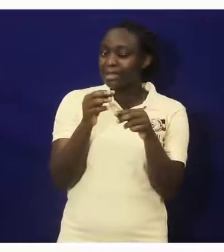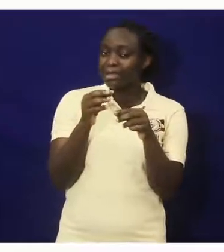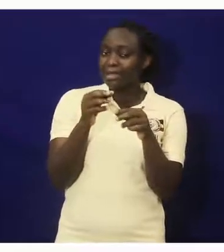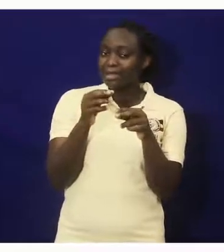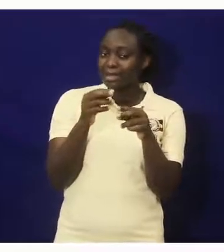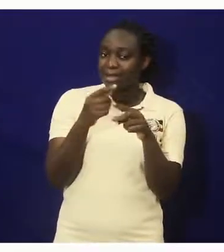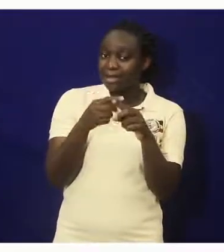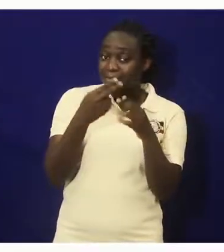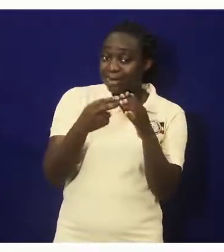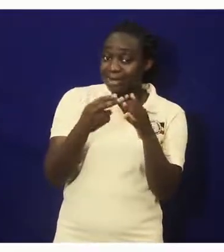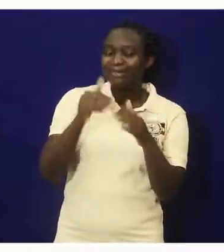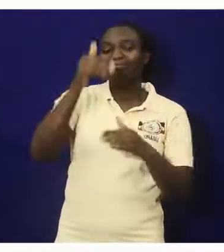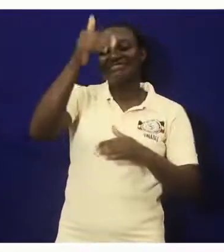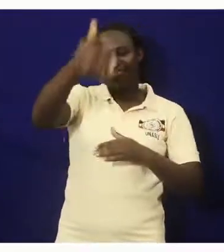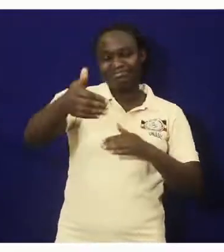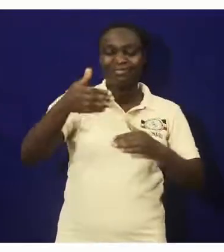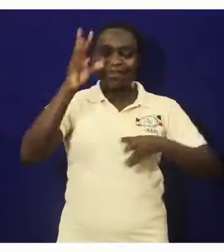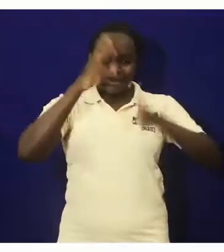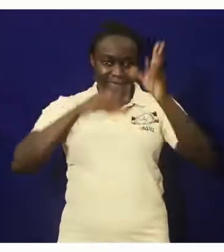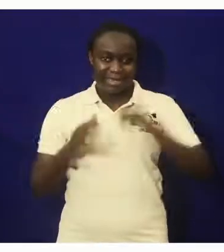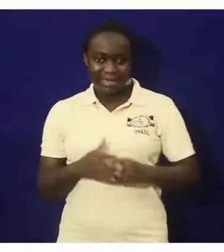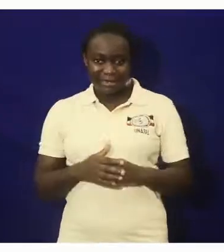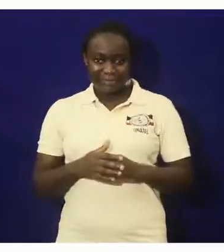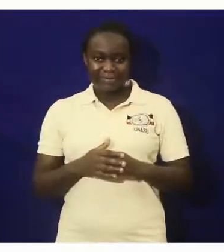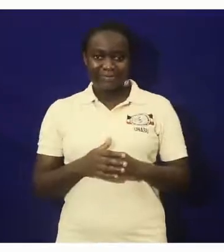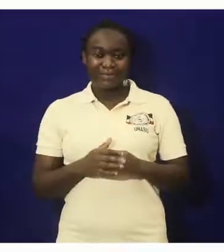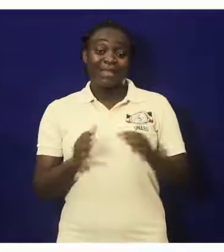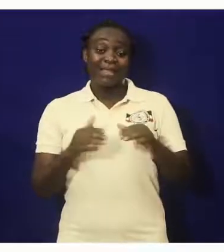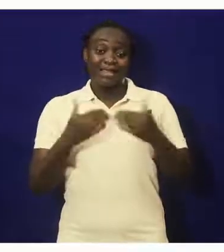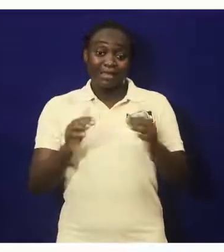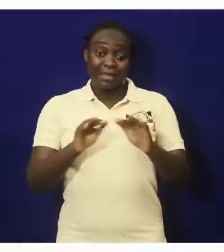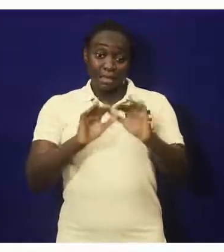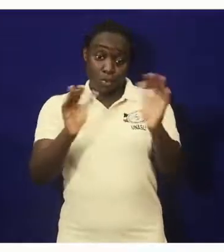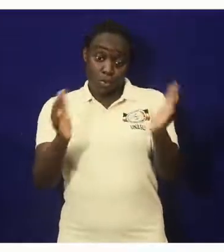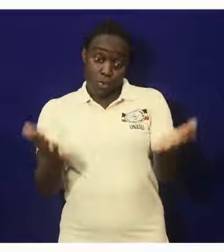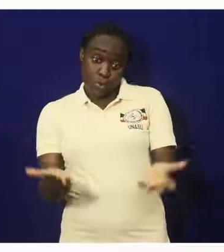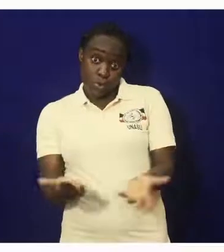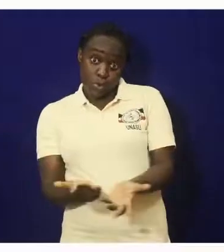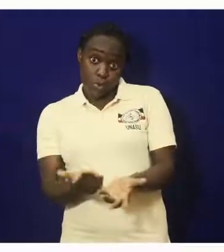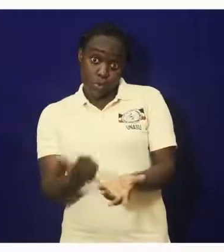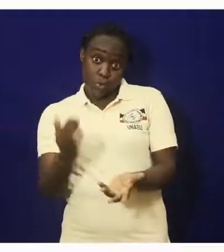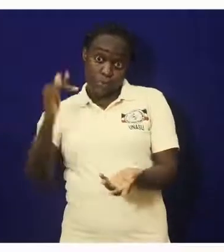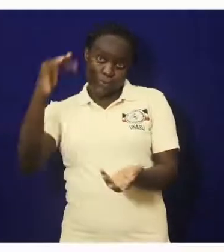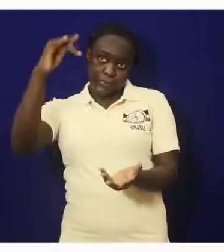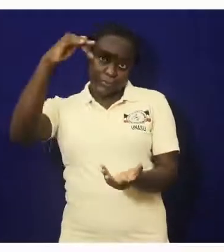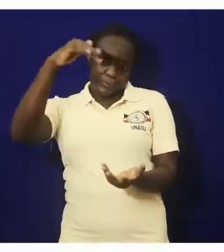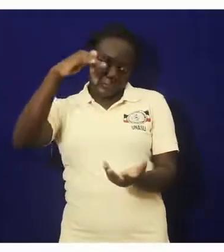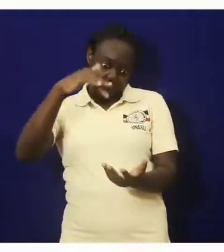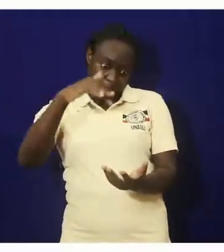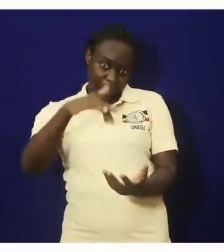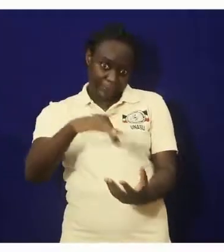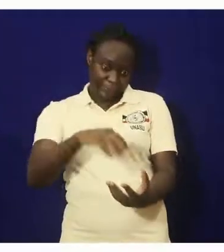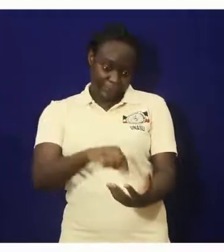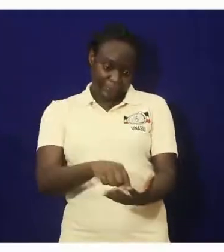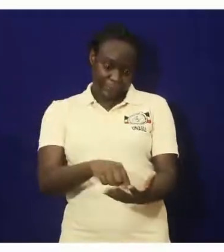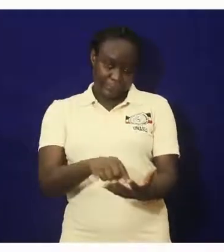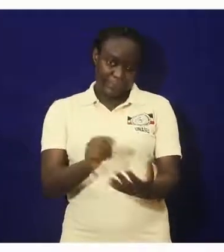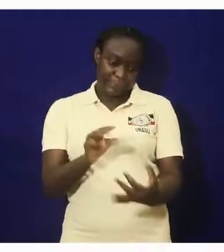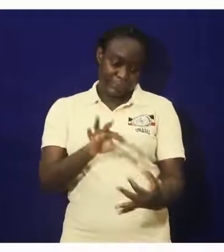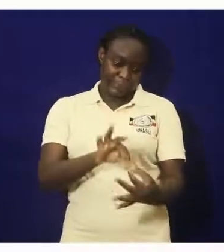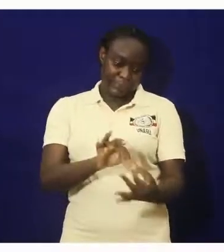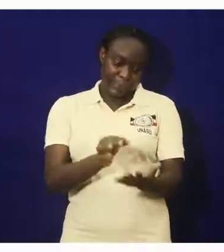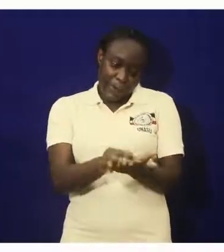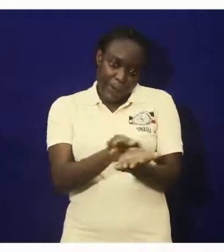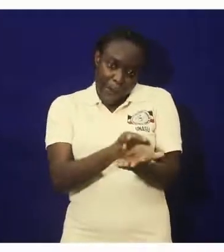we shall learn that one later, and then it fertilizes. The pollen